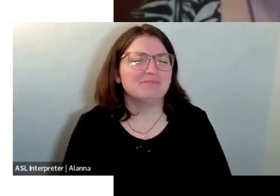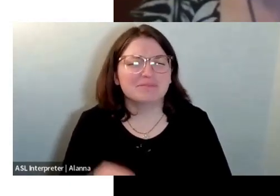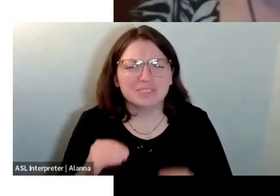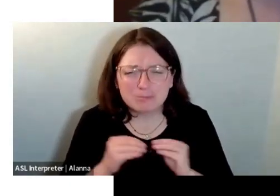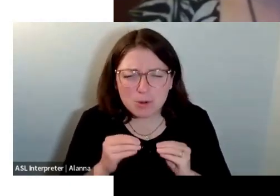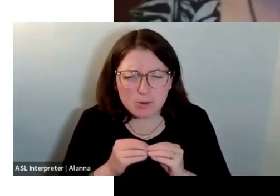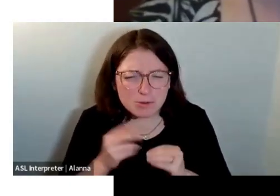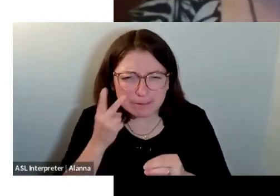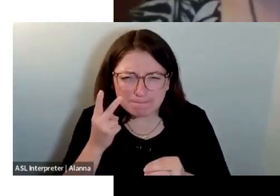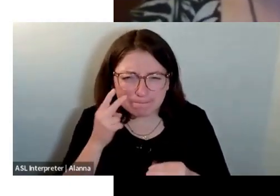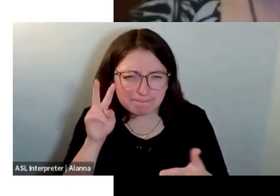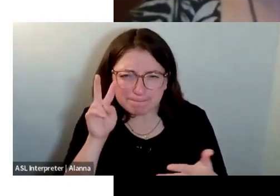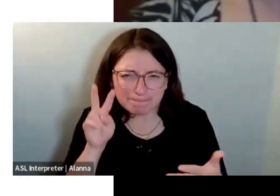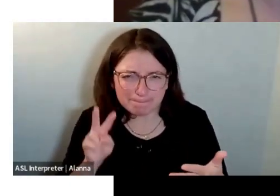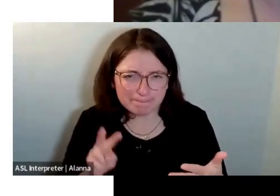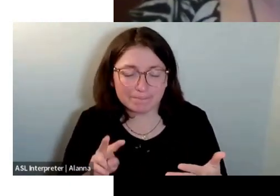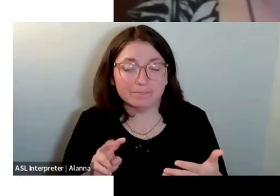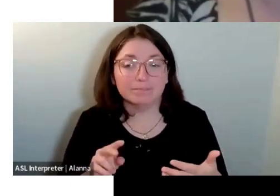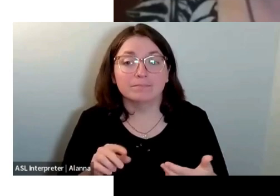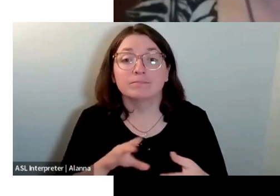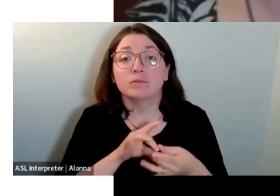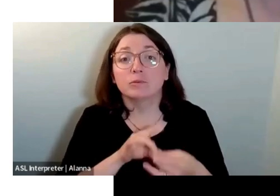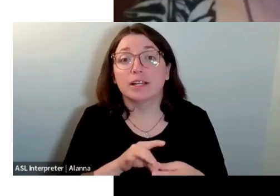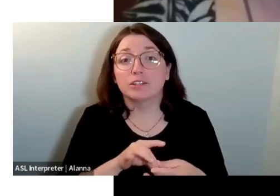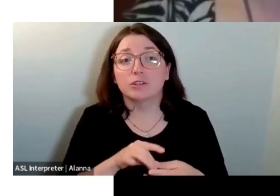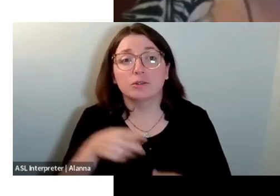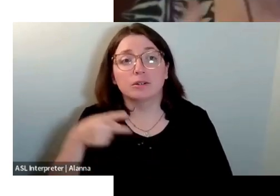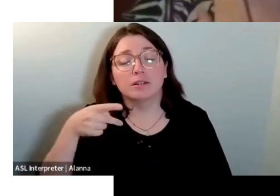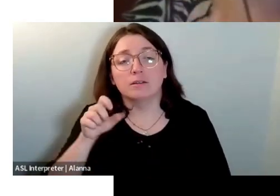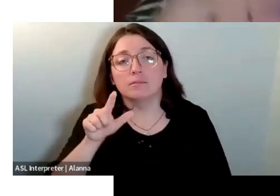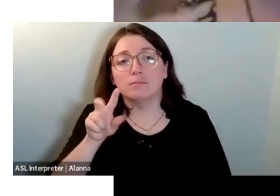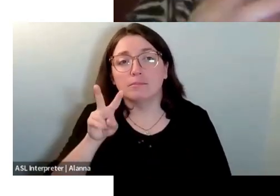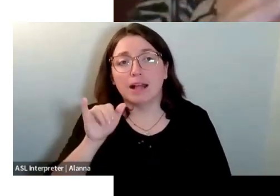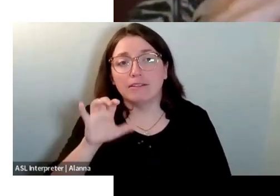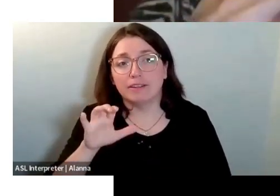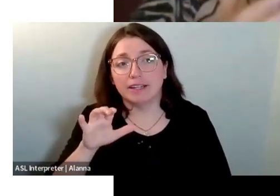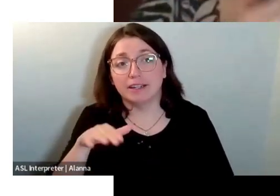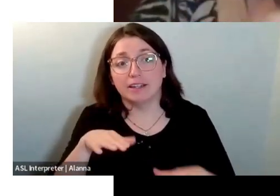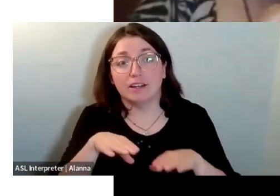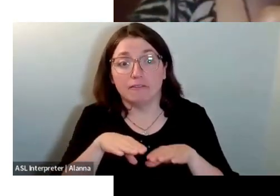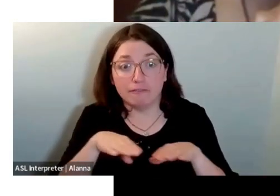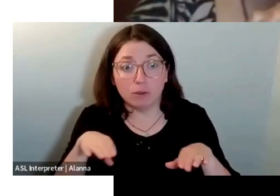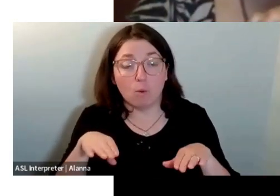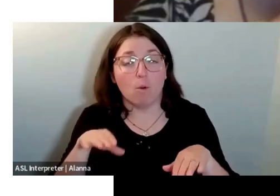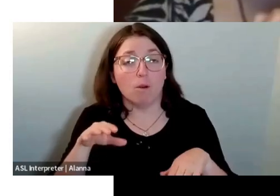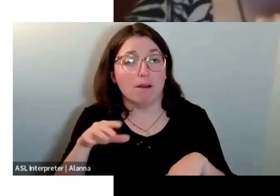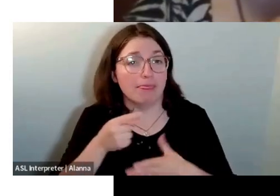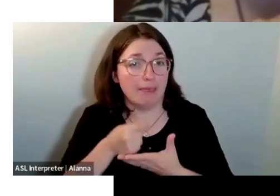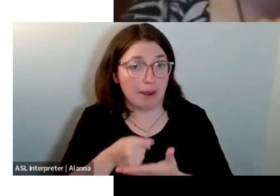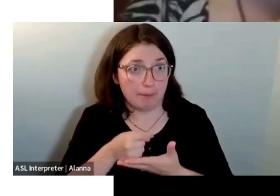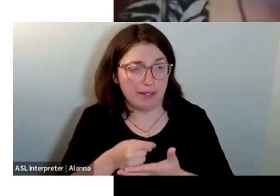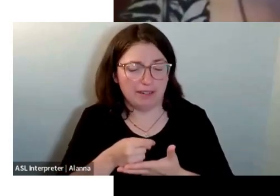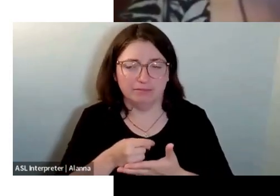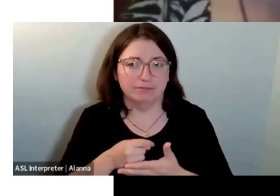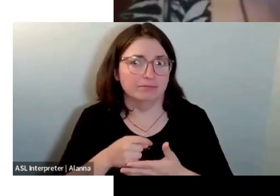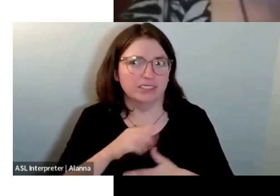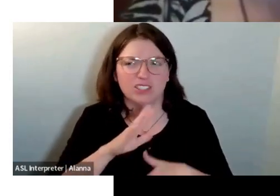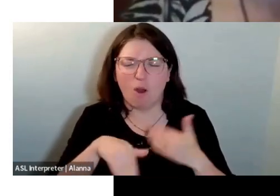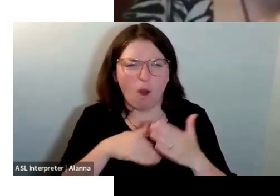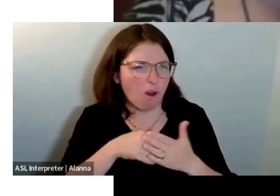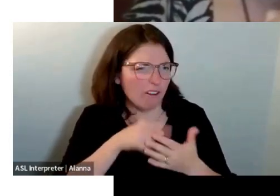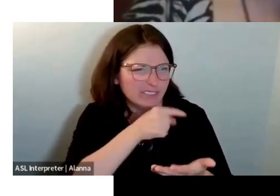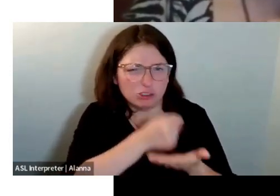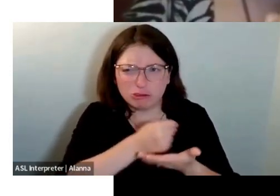others. Regarding pelvic floor therapy, because Mm. all of these things are sort of interconnected.